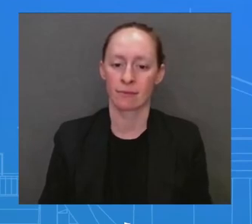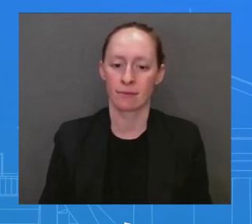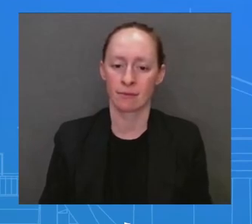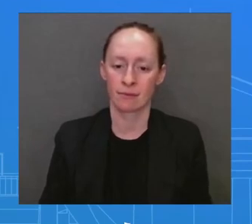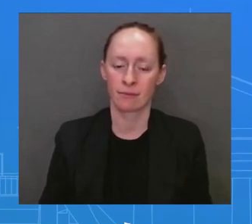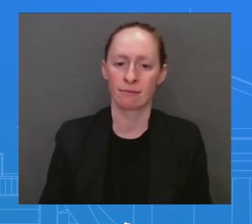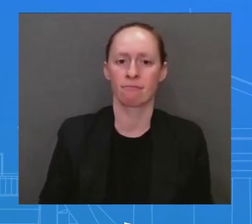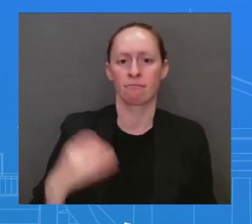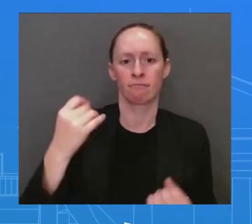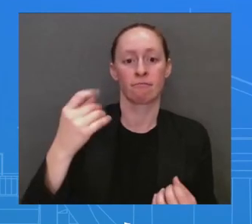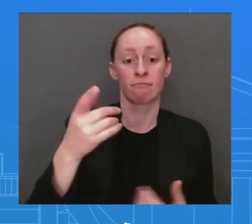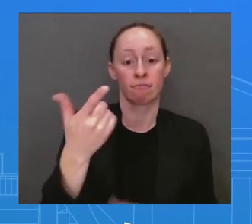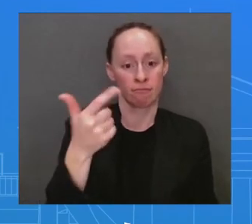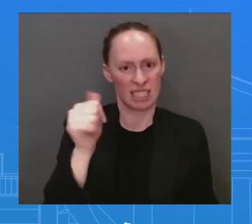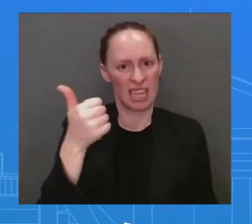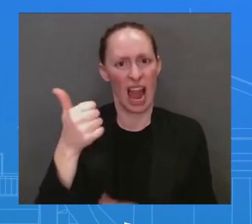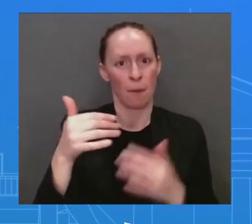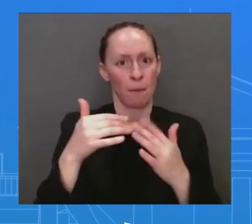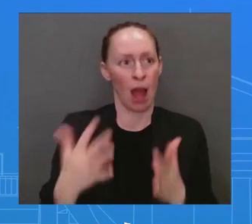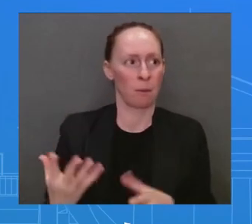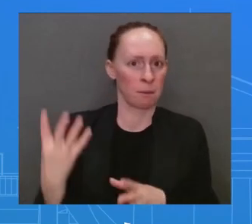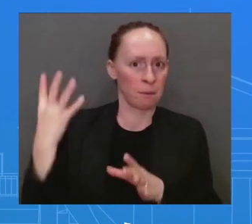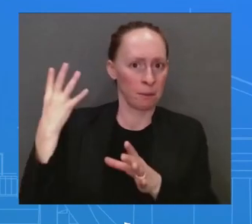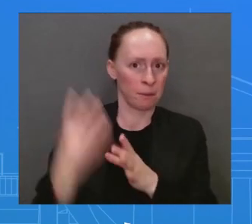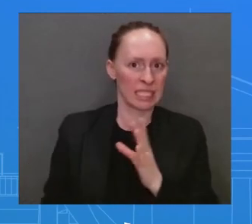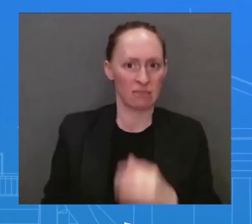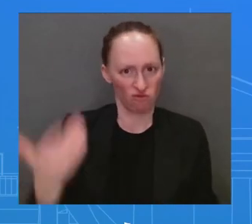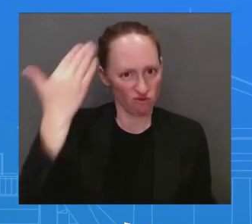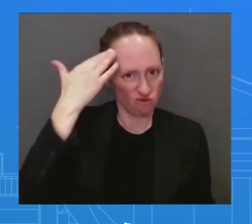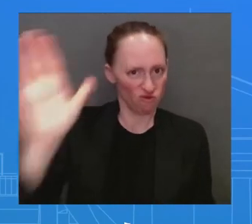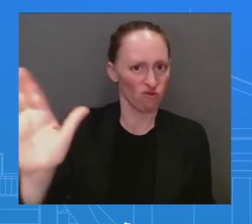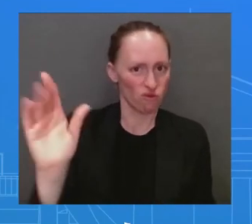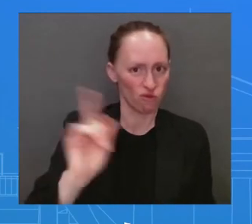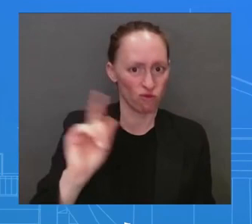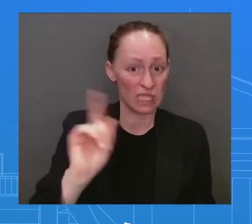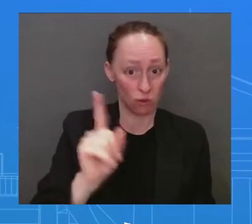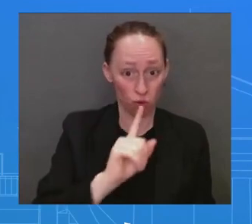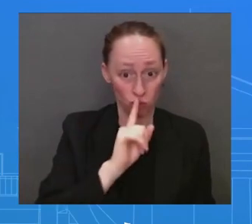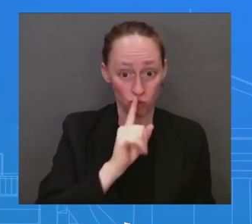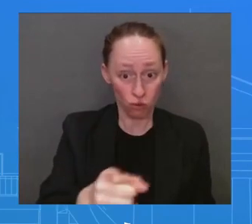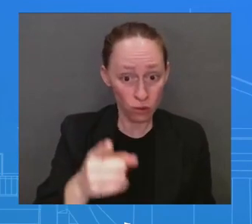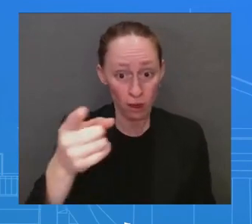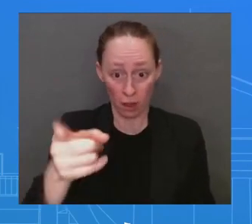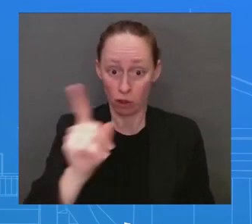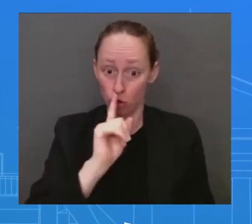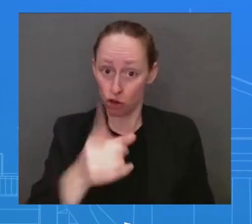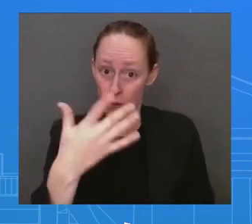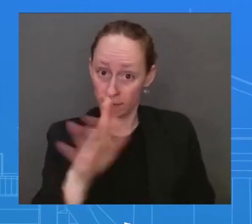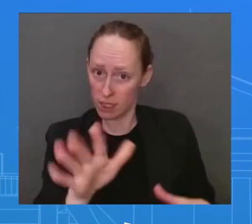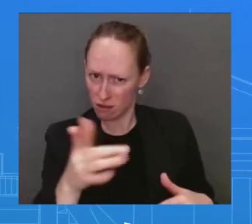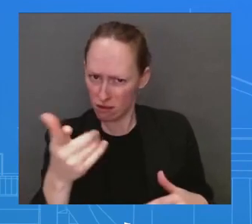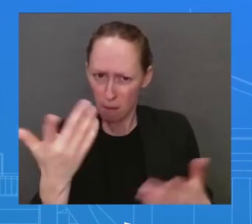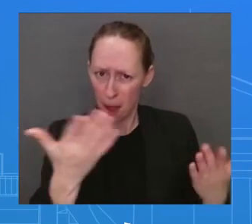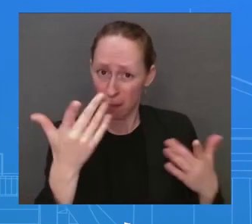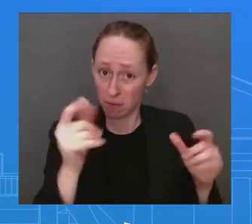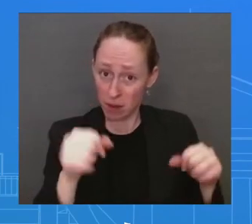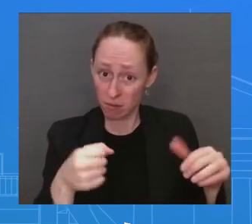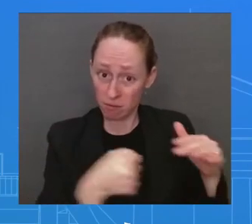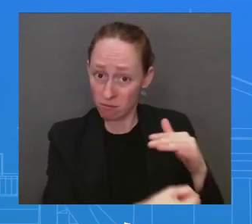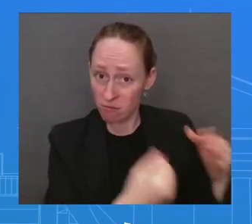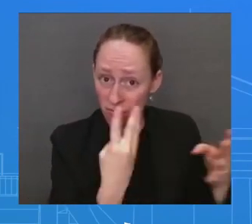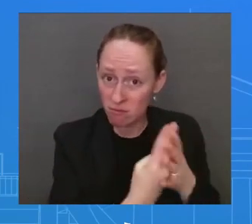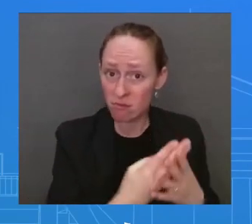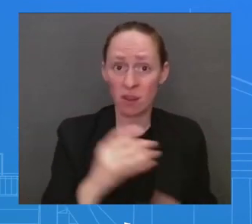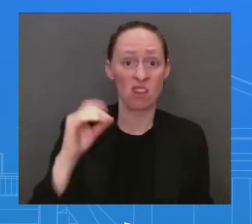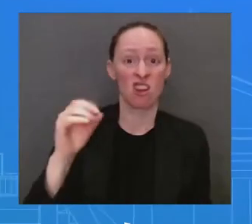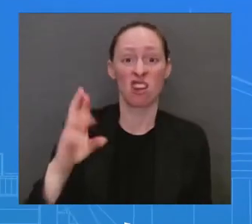that some number of those are currently being held hostage, or is it completely the U.S. has no idea where those people are?